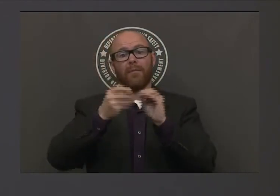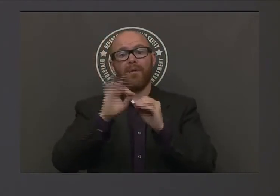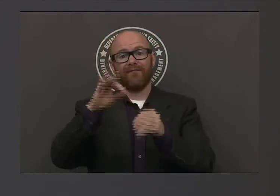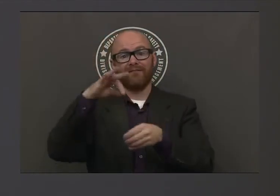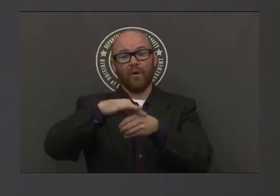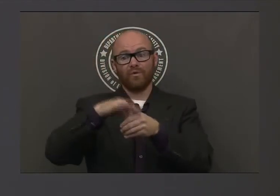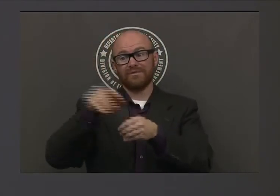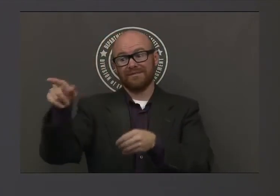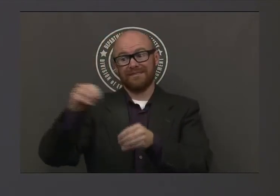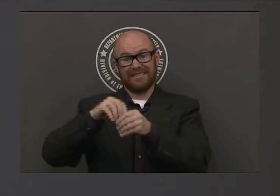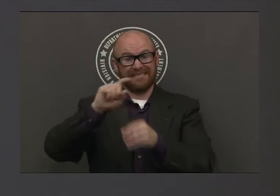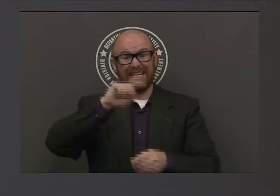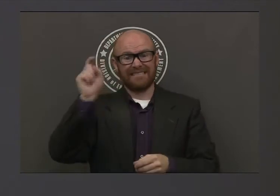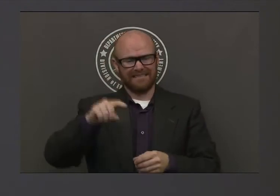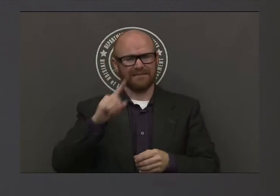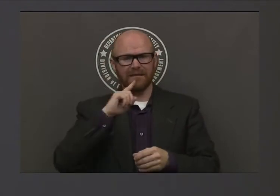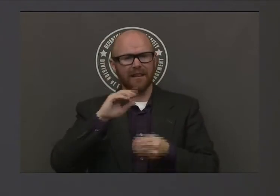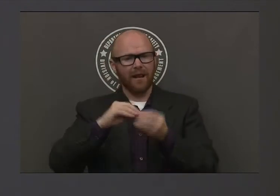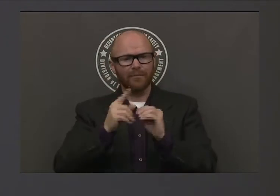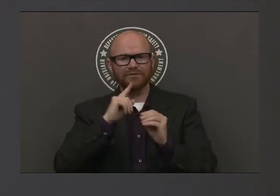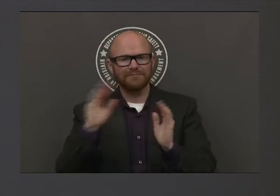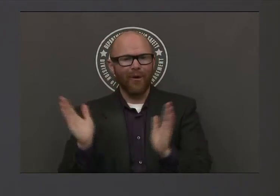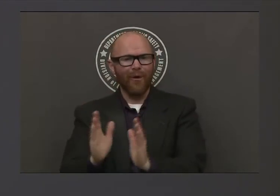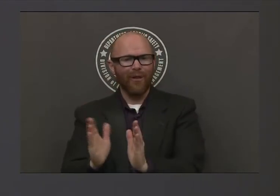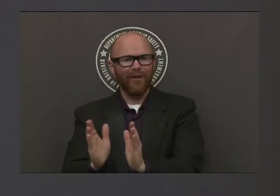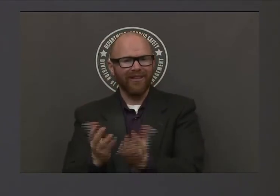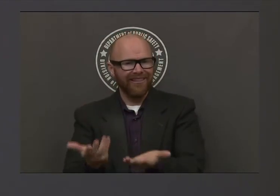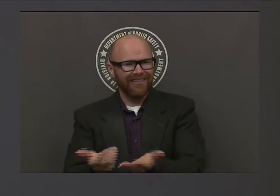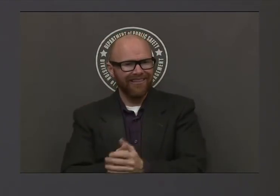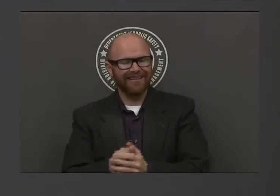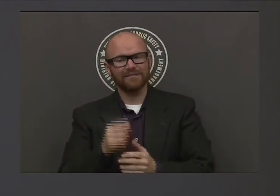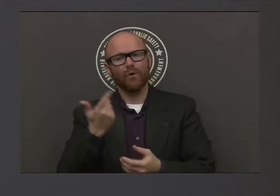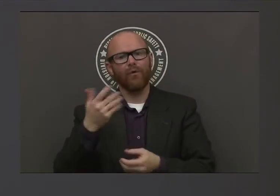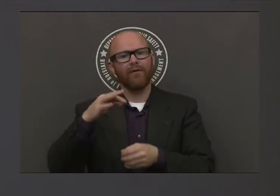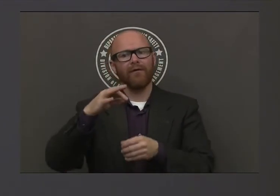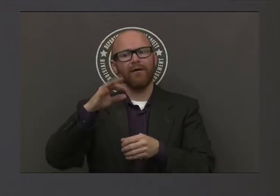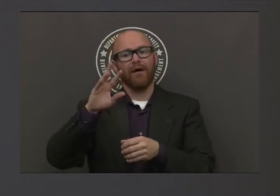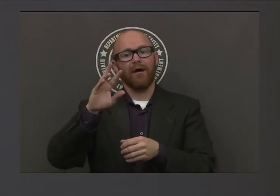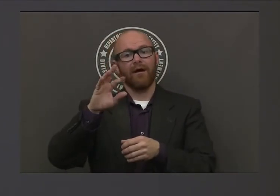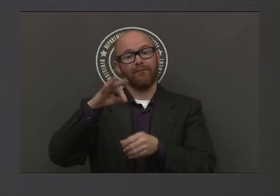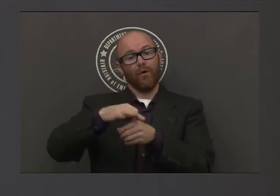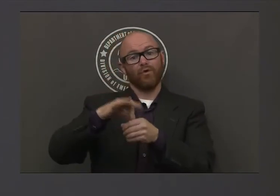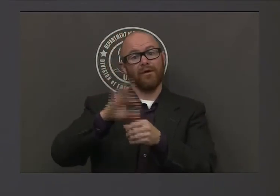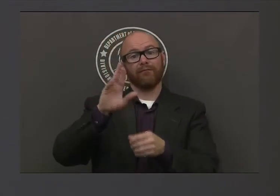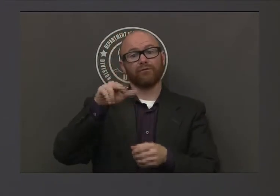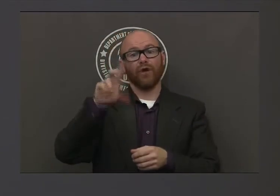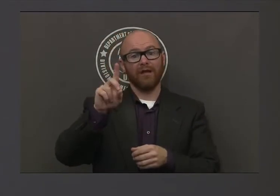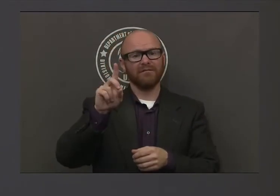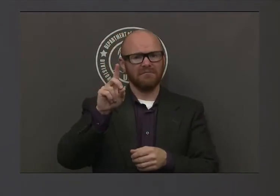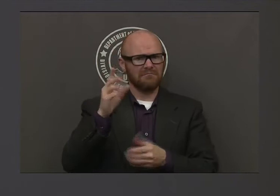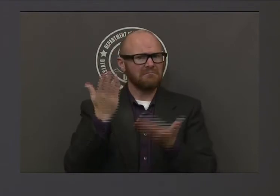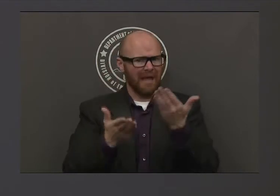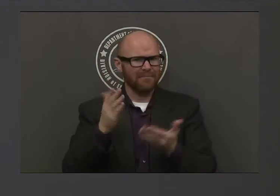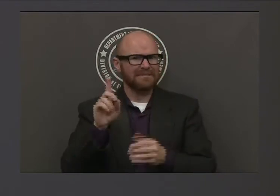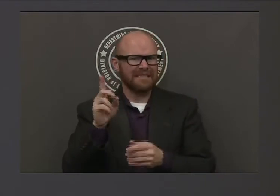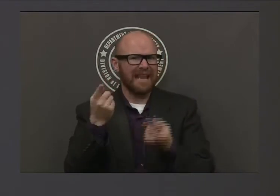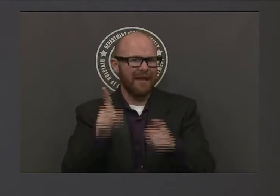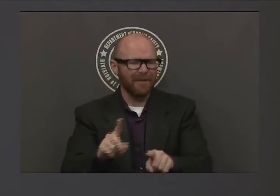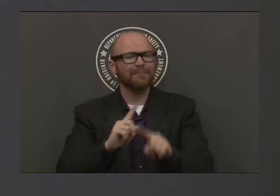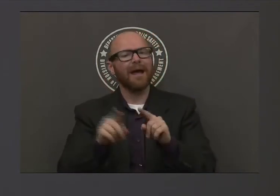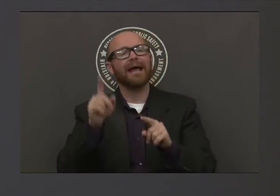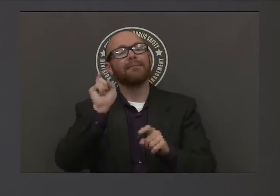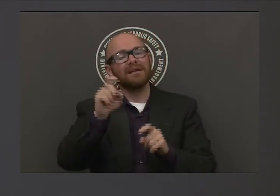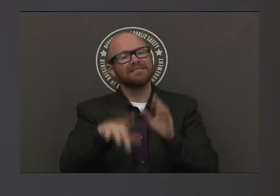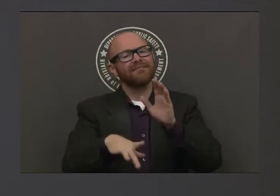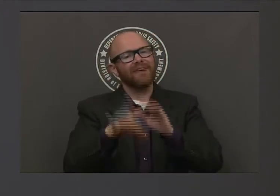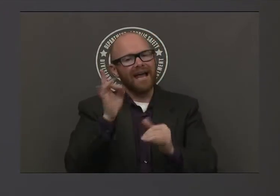very small. And so there is a possibility that voter fraud has happened. But you actually have to have evidence. And